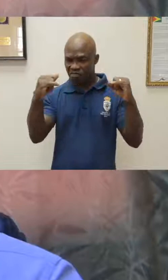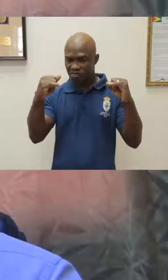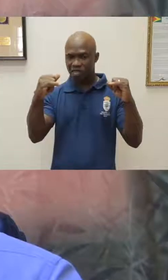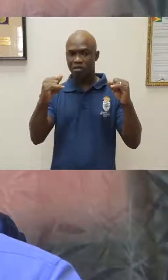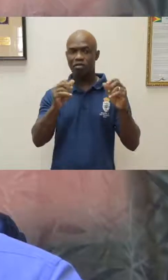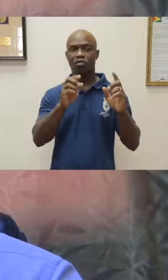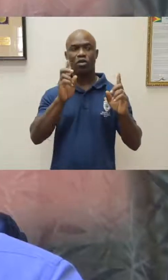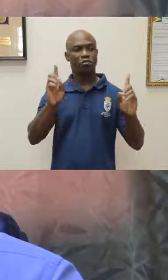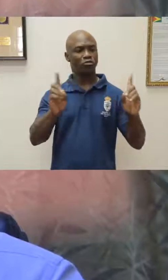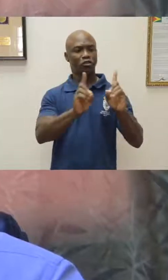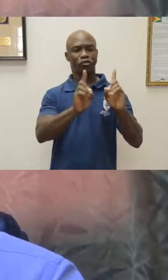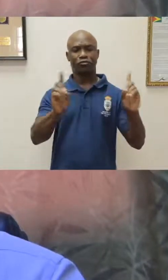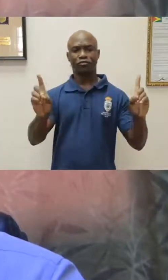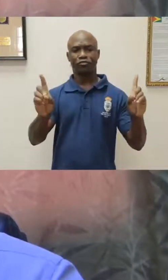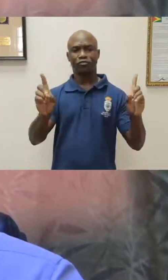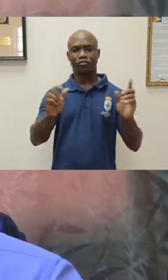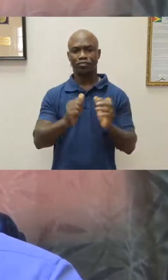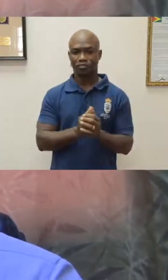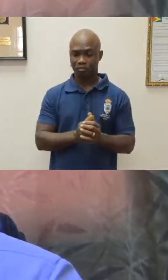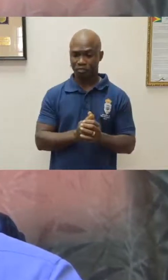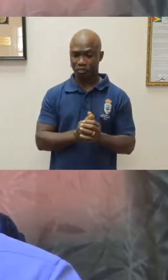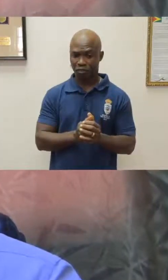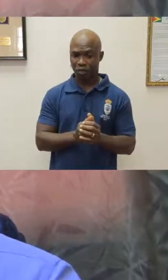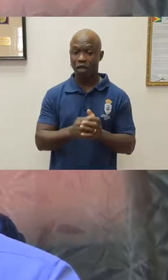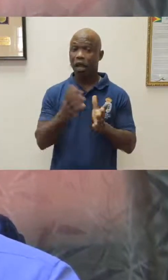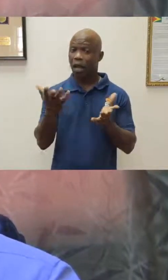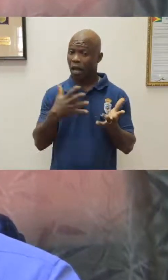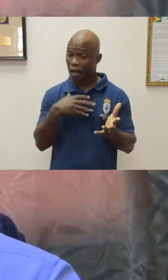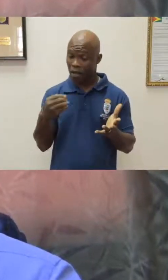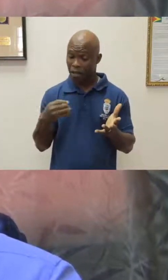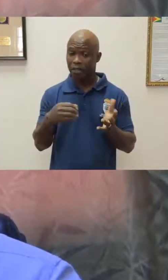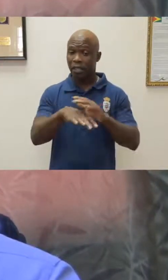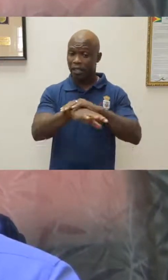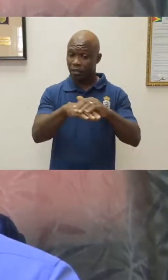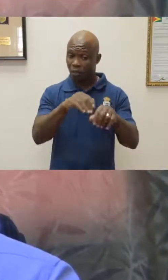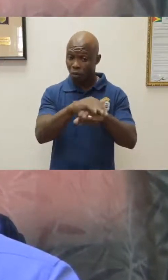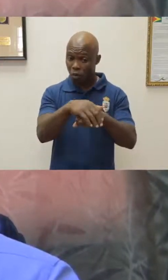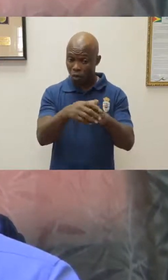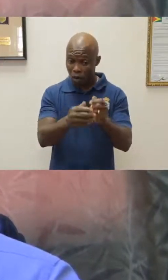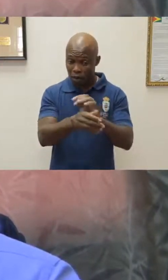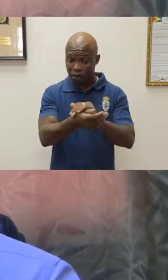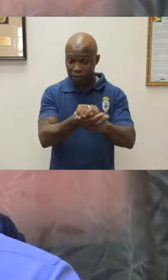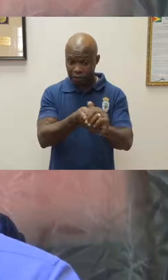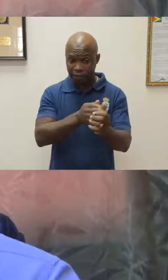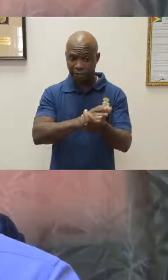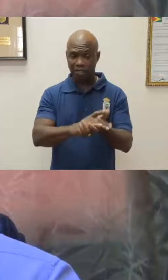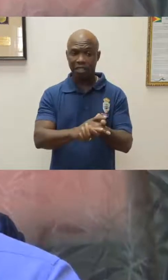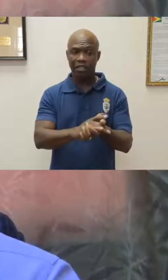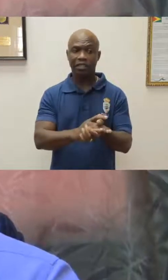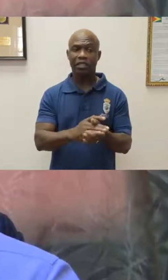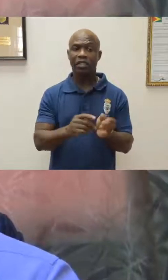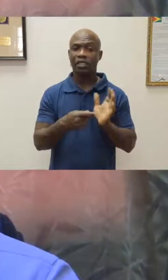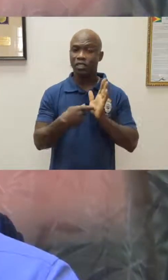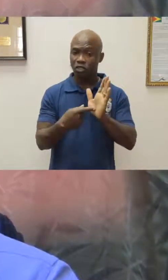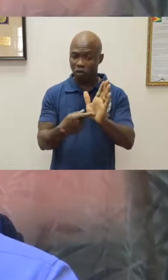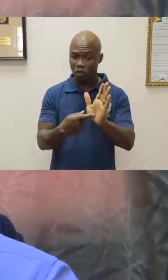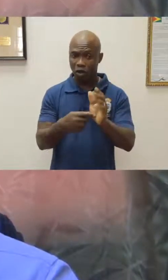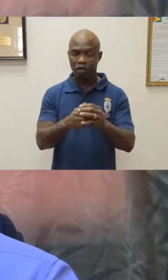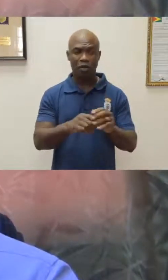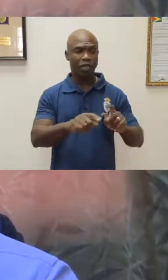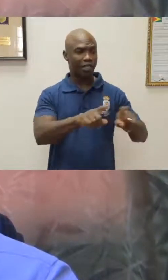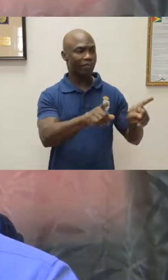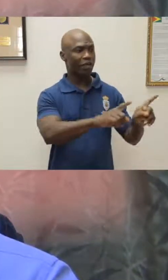hand washing is encouraged. There has been installation of hand washing stations at all health facilities,